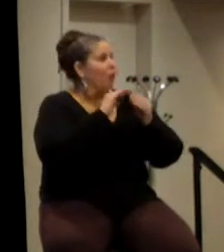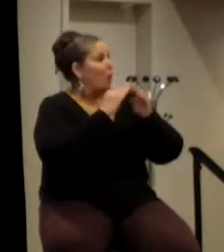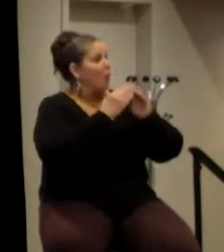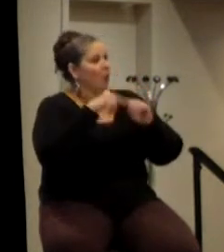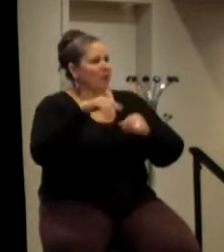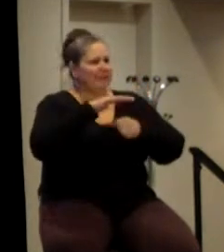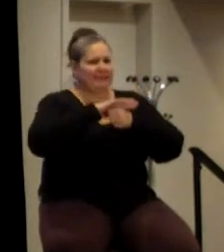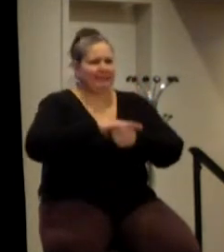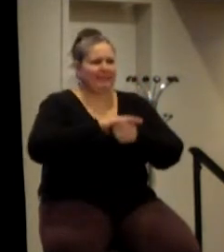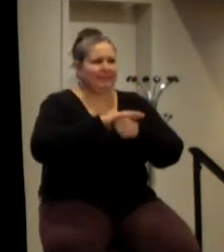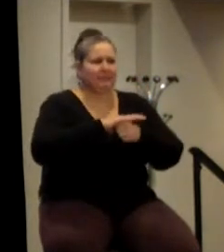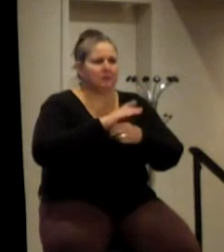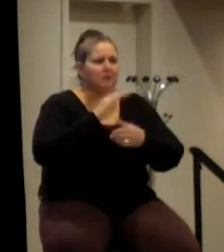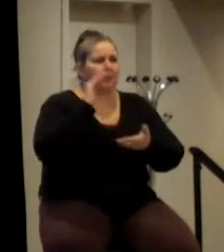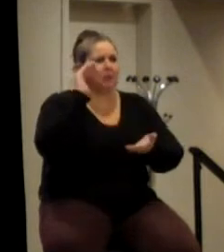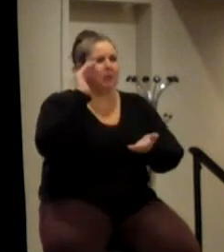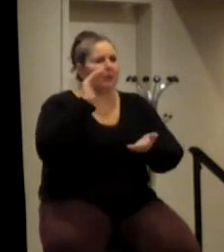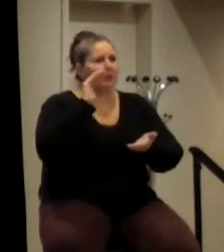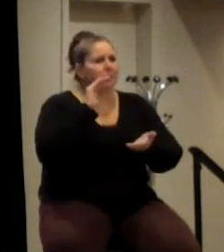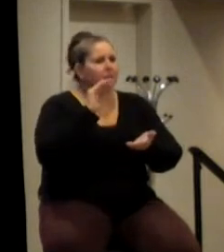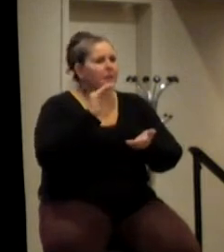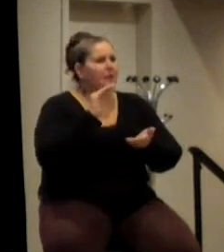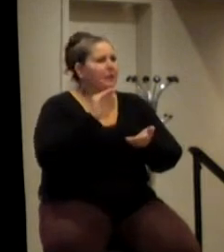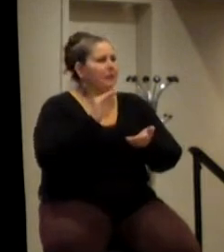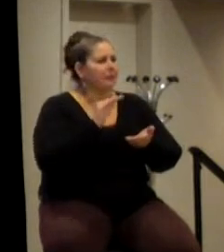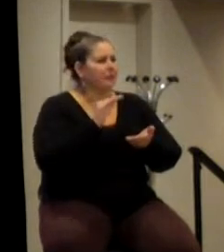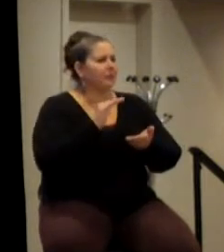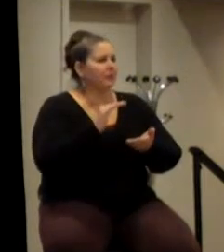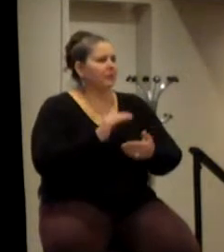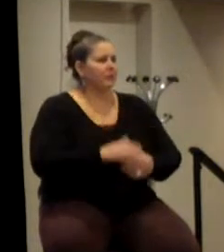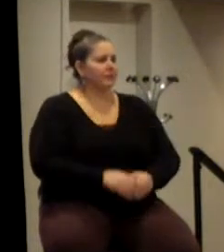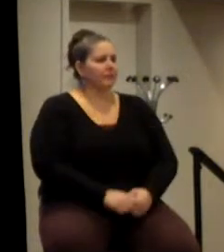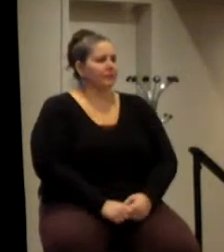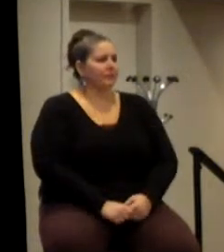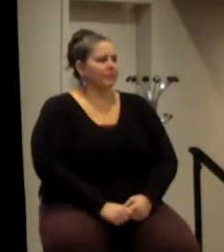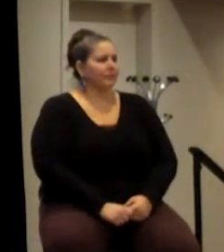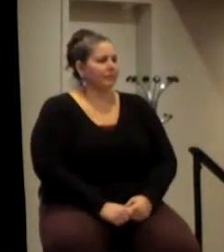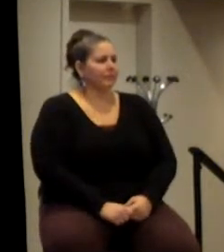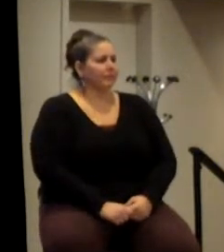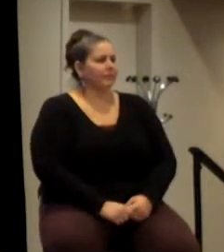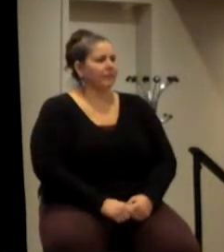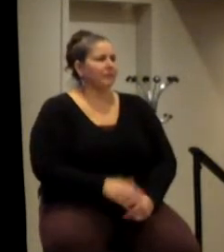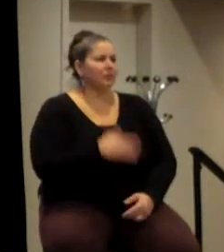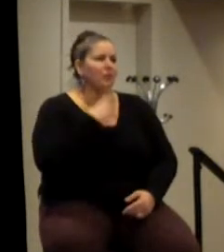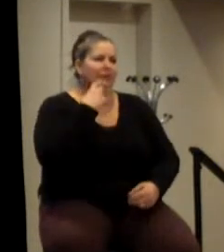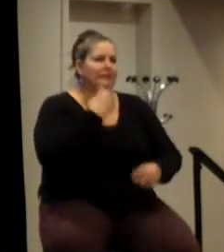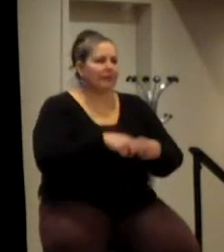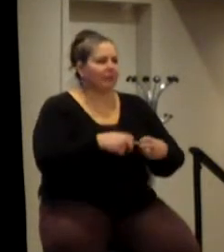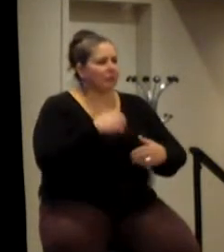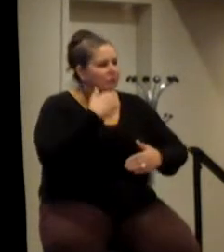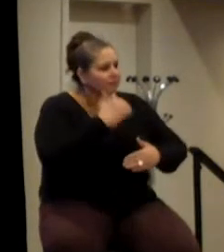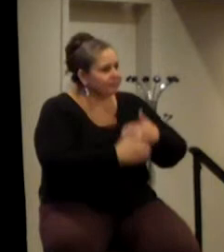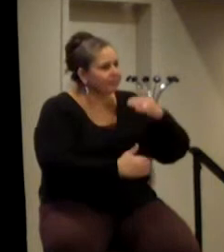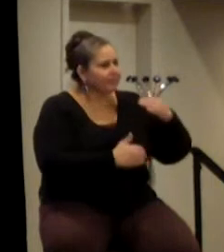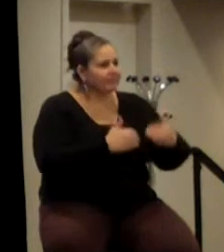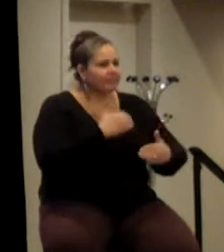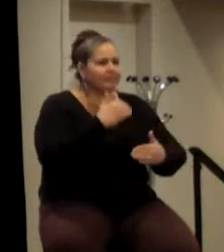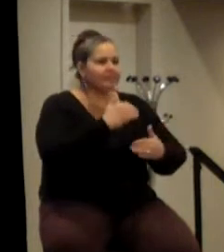reaching out to us as well. So we're getting there. It's a tough process. The communication could have been better from the